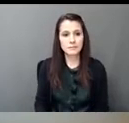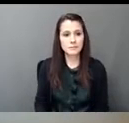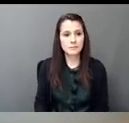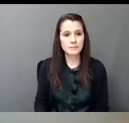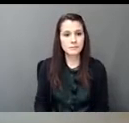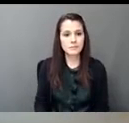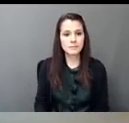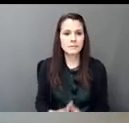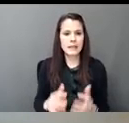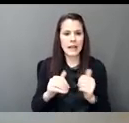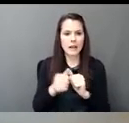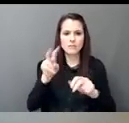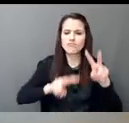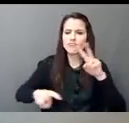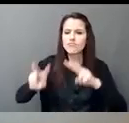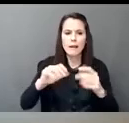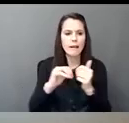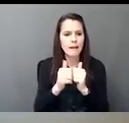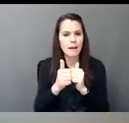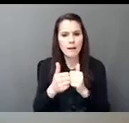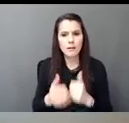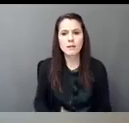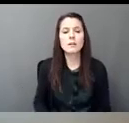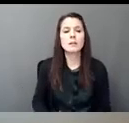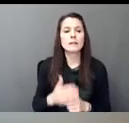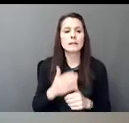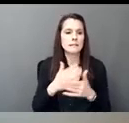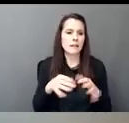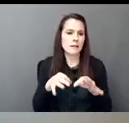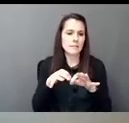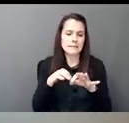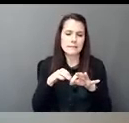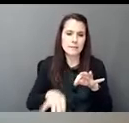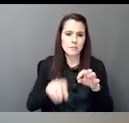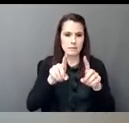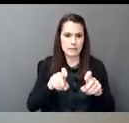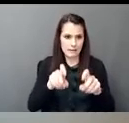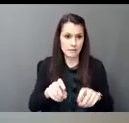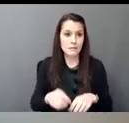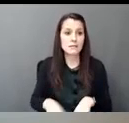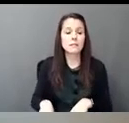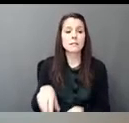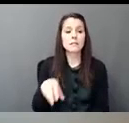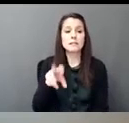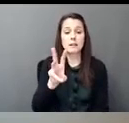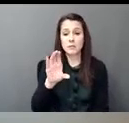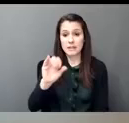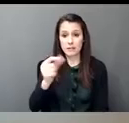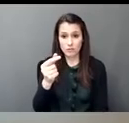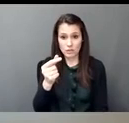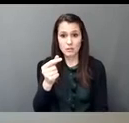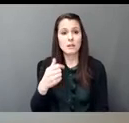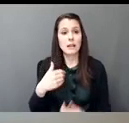how do we look at different things? So some of the simple tests that we look at in WCAG, there's a